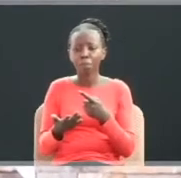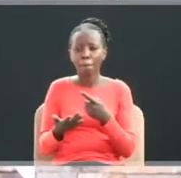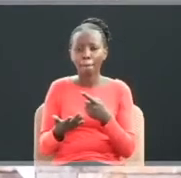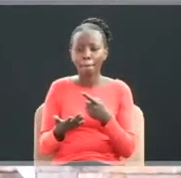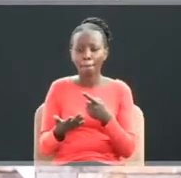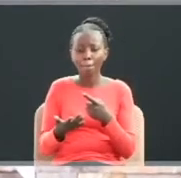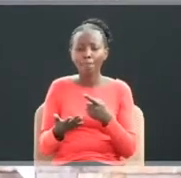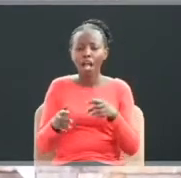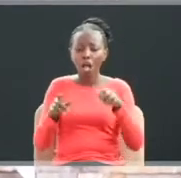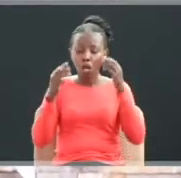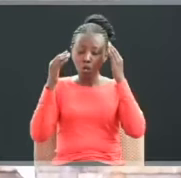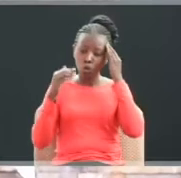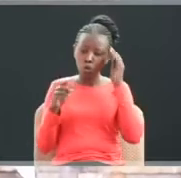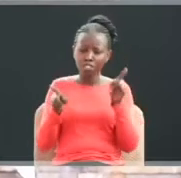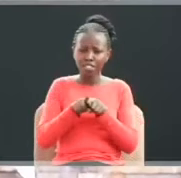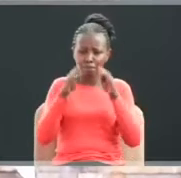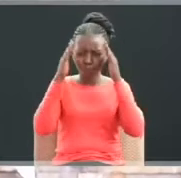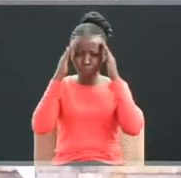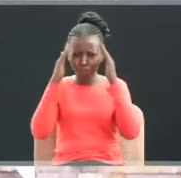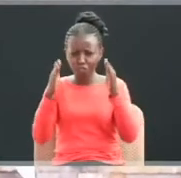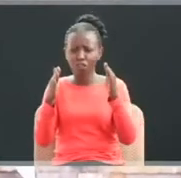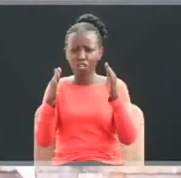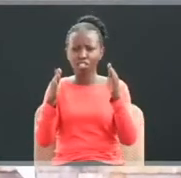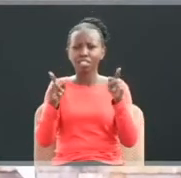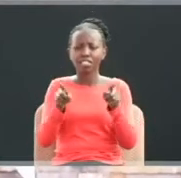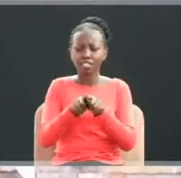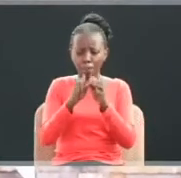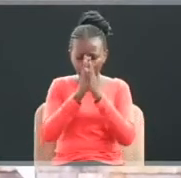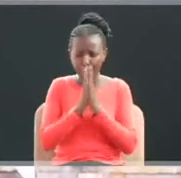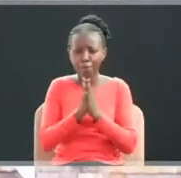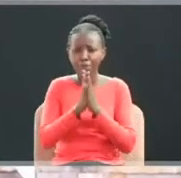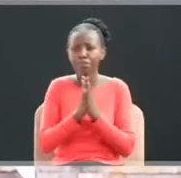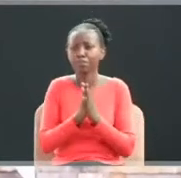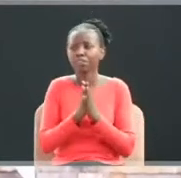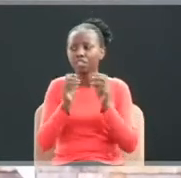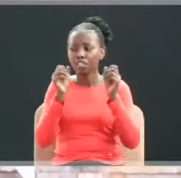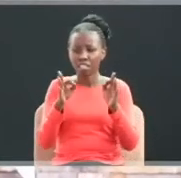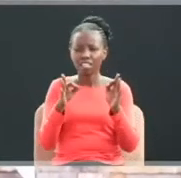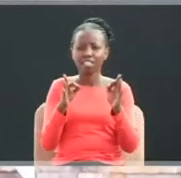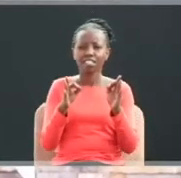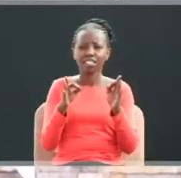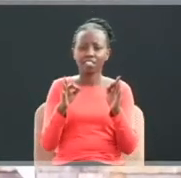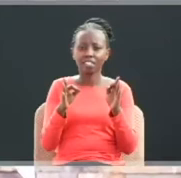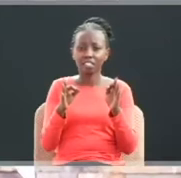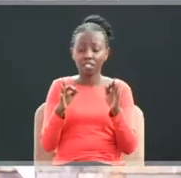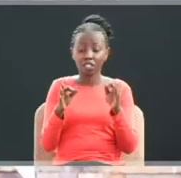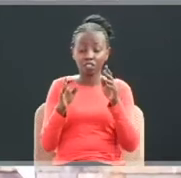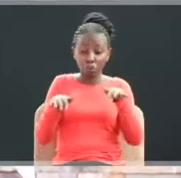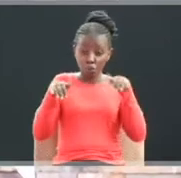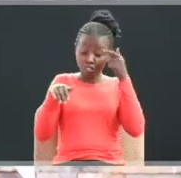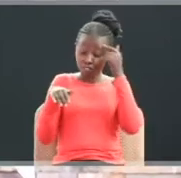judgment and sober spirit for the purpose of prayer. Let me tell you, friends, if you have an urgency of the coming of the